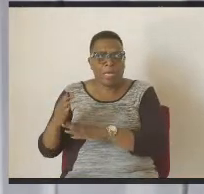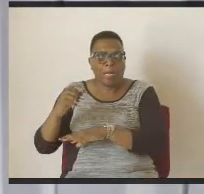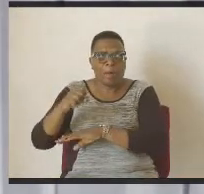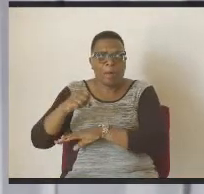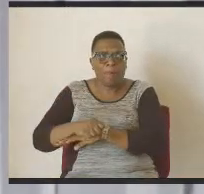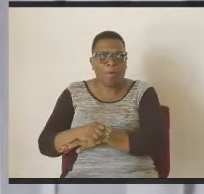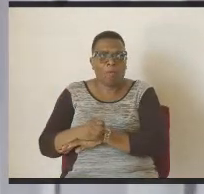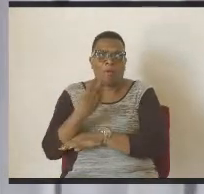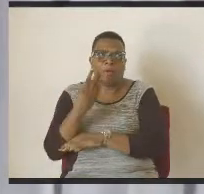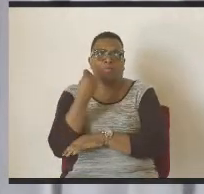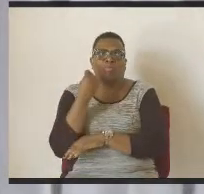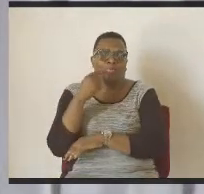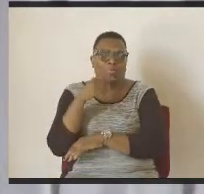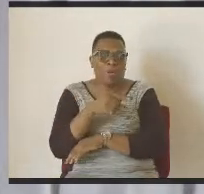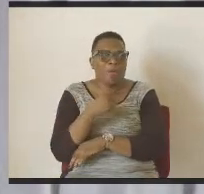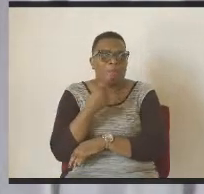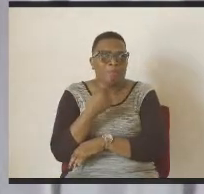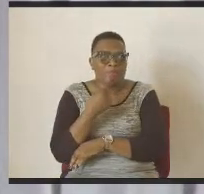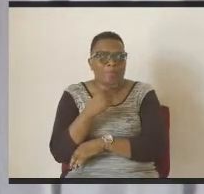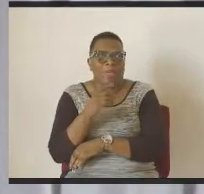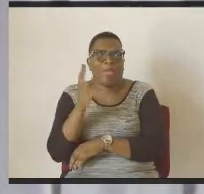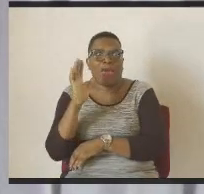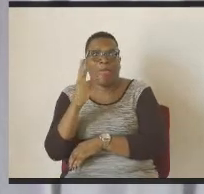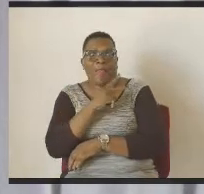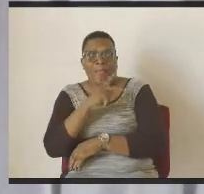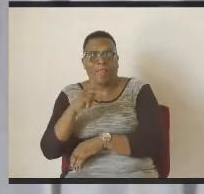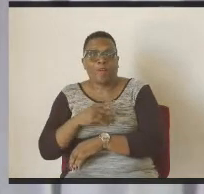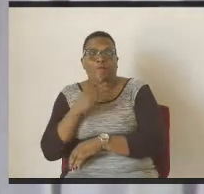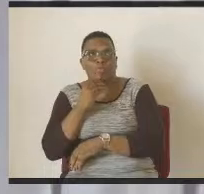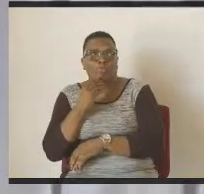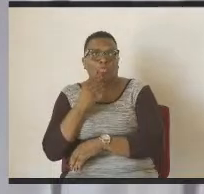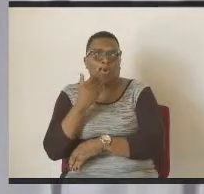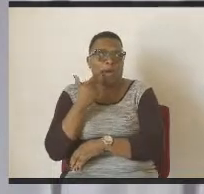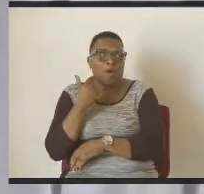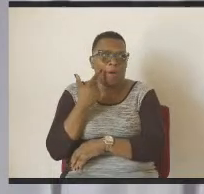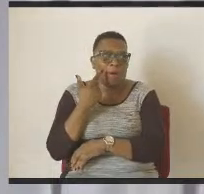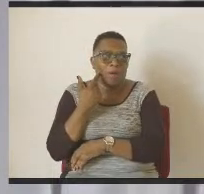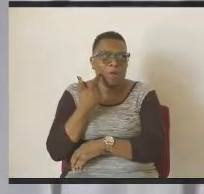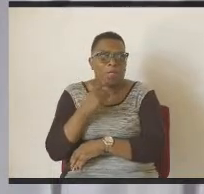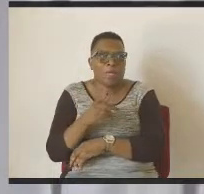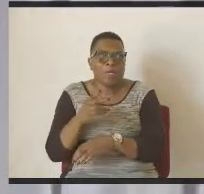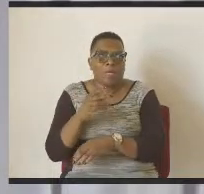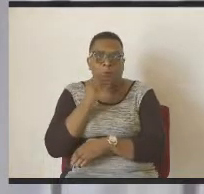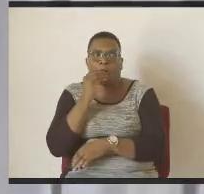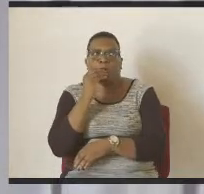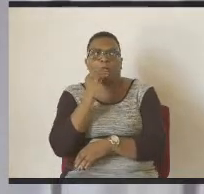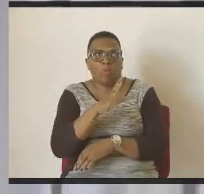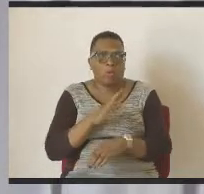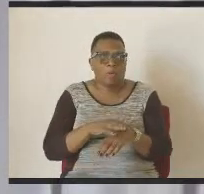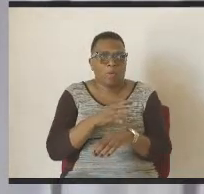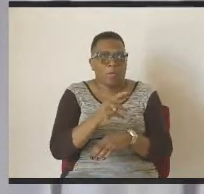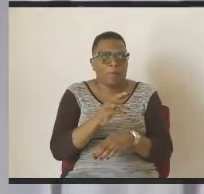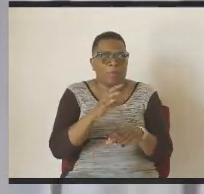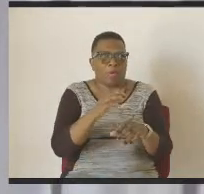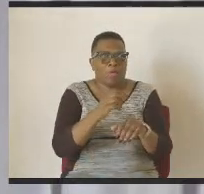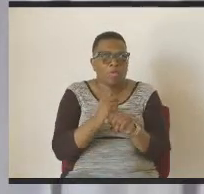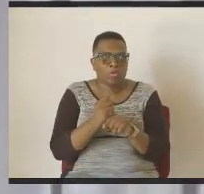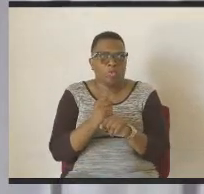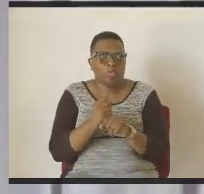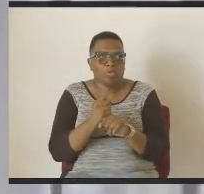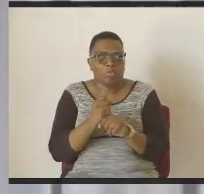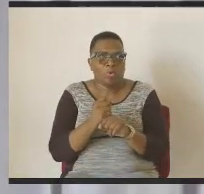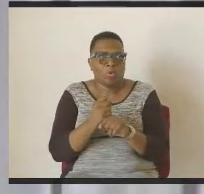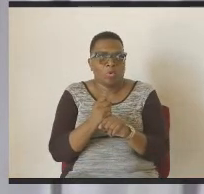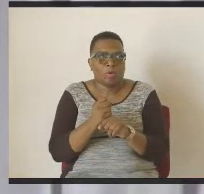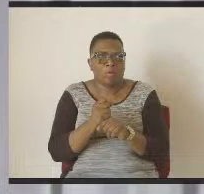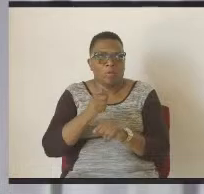him, saying, hail, King of the Jews. Then they spat on him and took the reed and struck him on